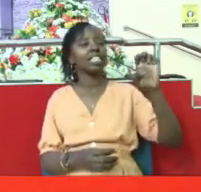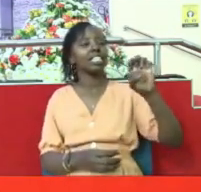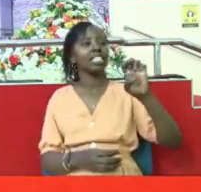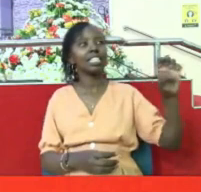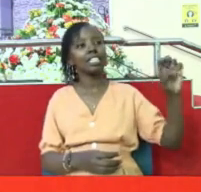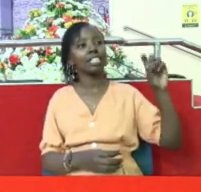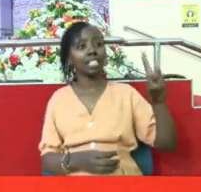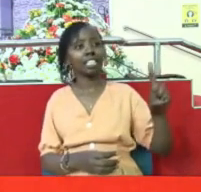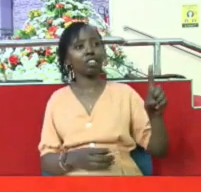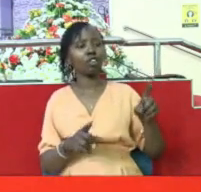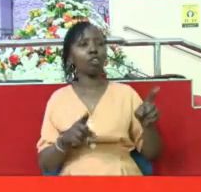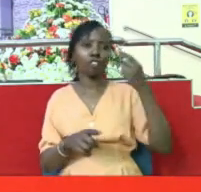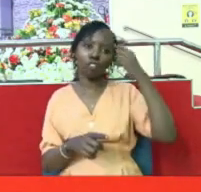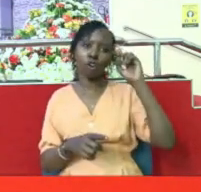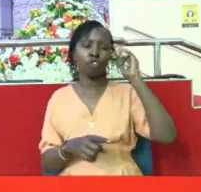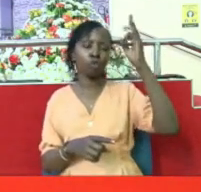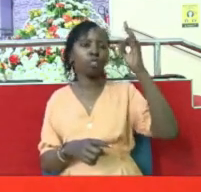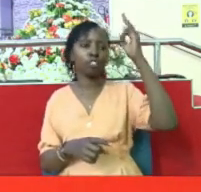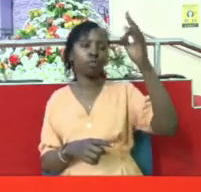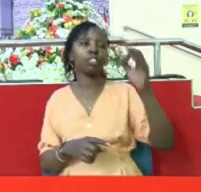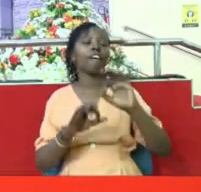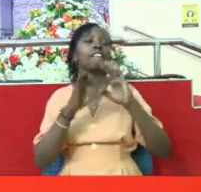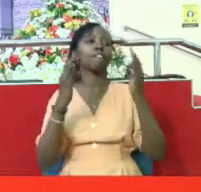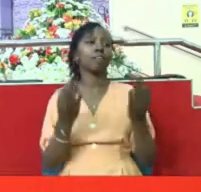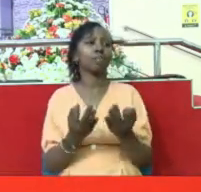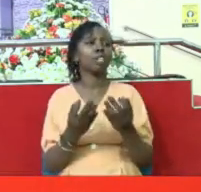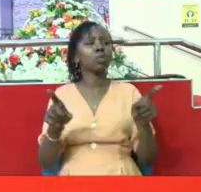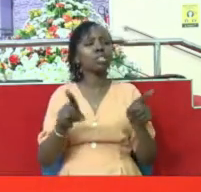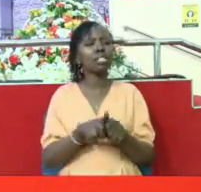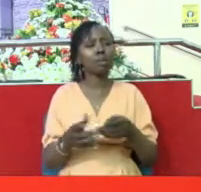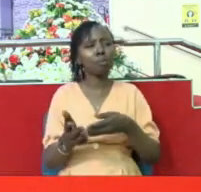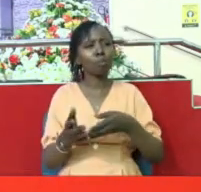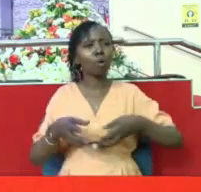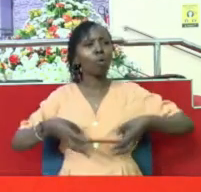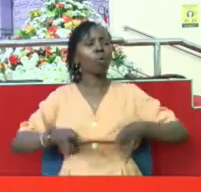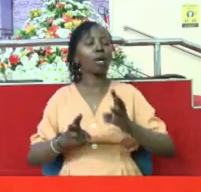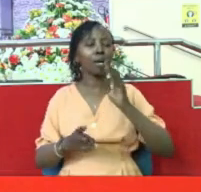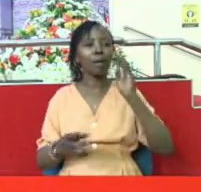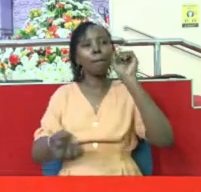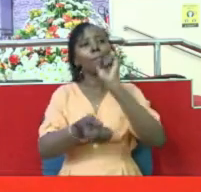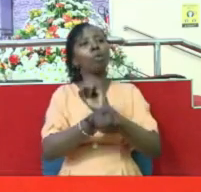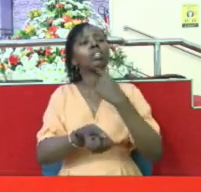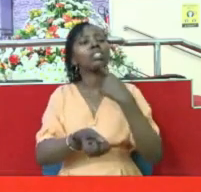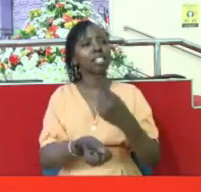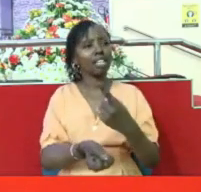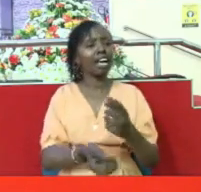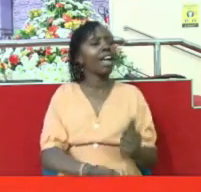generations. And that is what Paul is trying to think. Can we give and help the Jerusalem church?